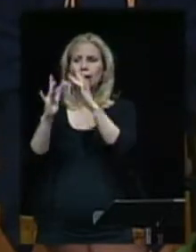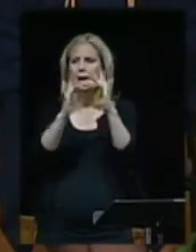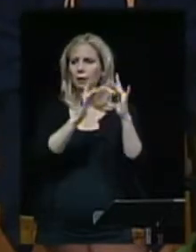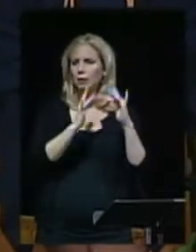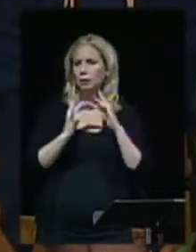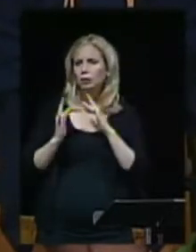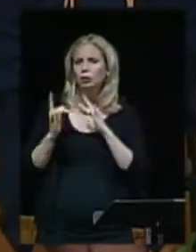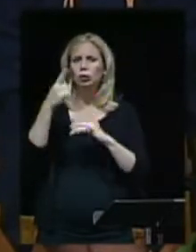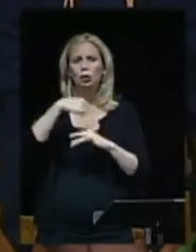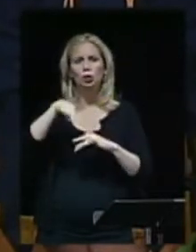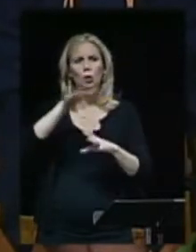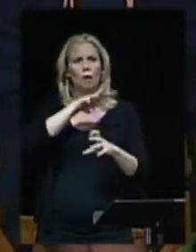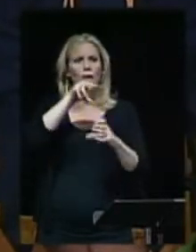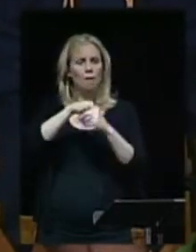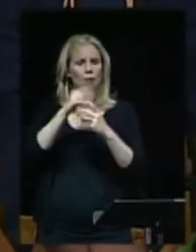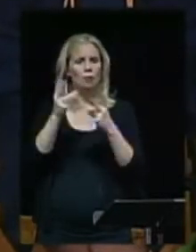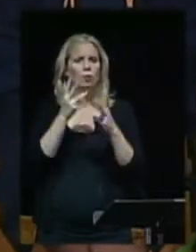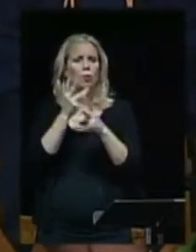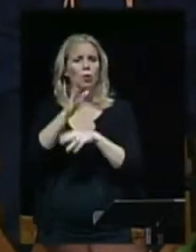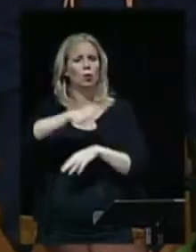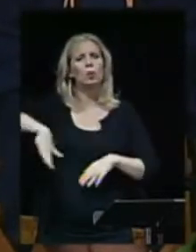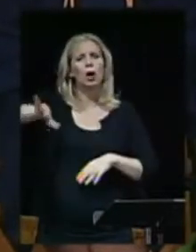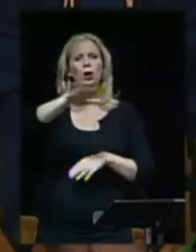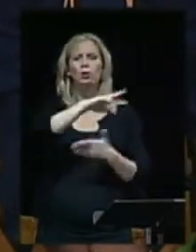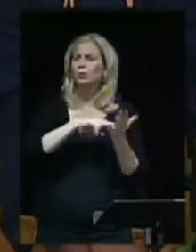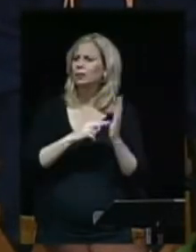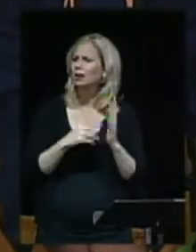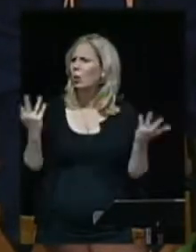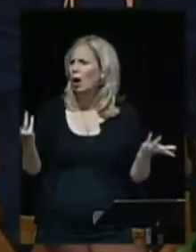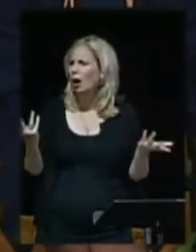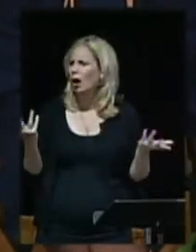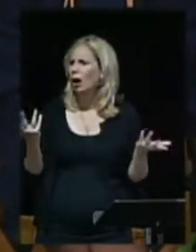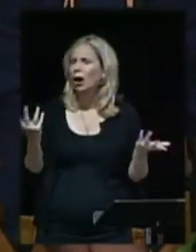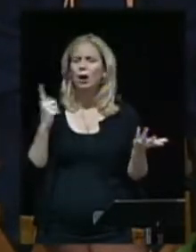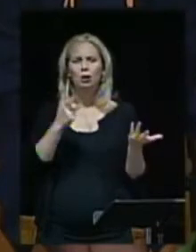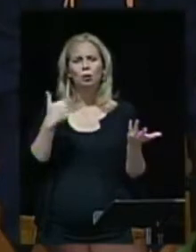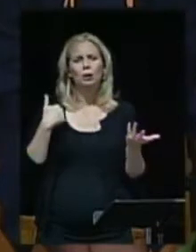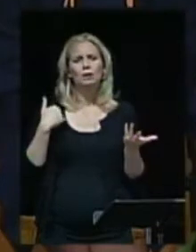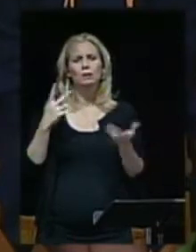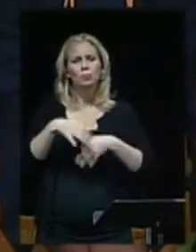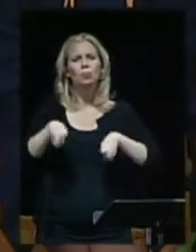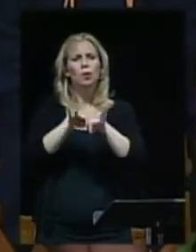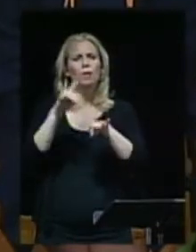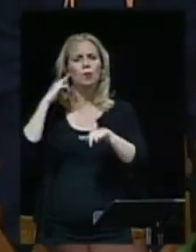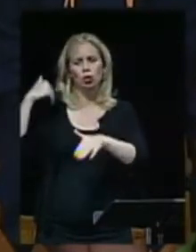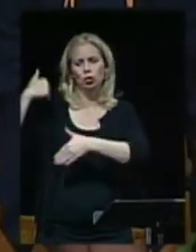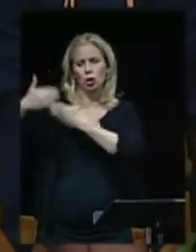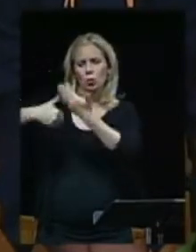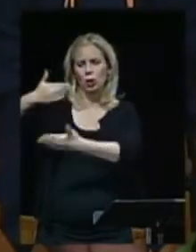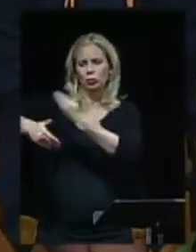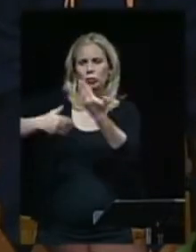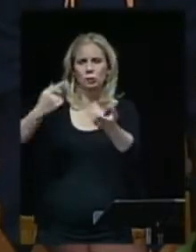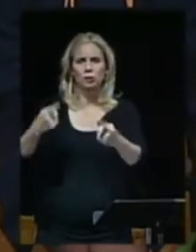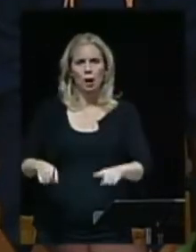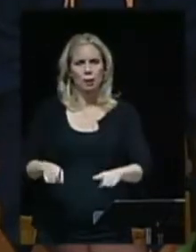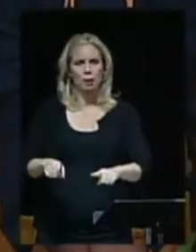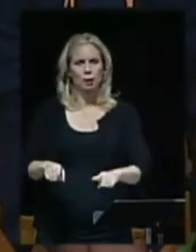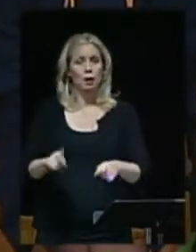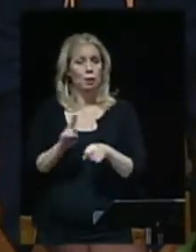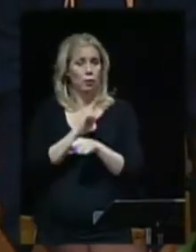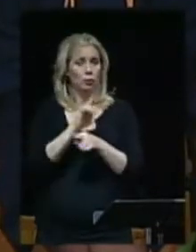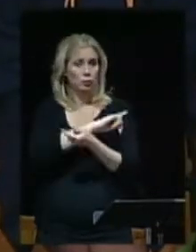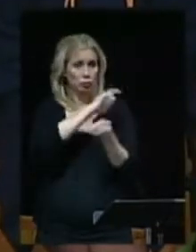world around you. So what does that mean? It means that you hold the key to generations that come after you. Your use of technology to change the